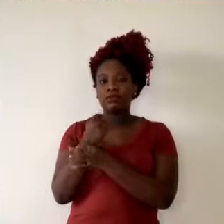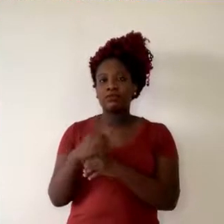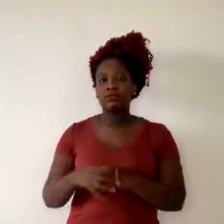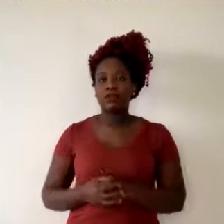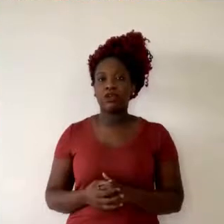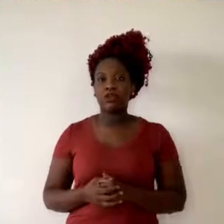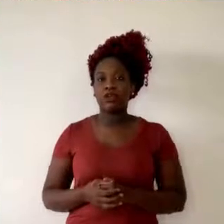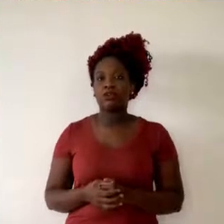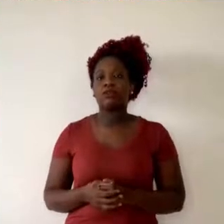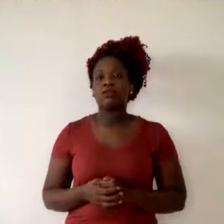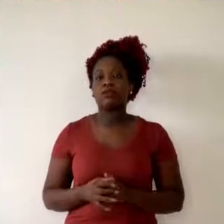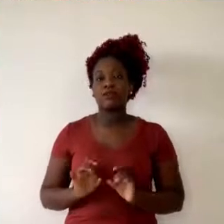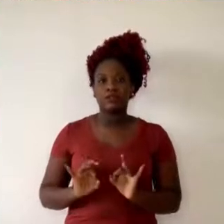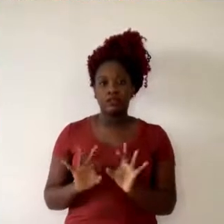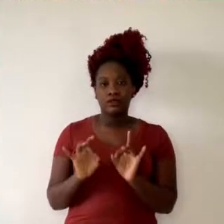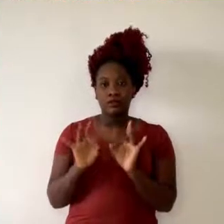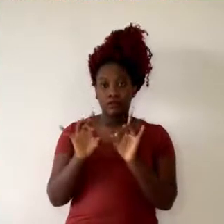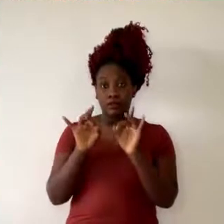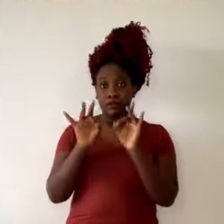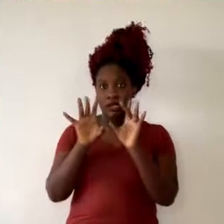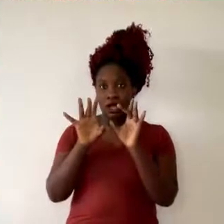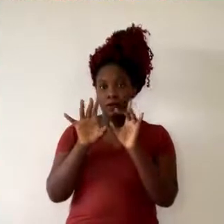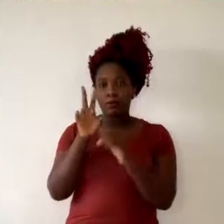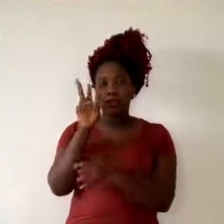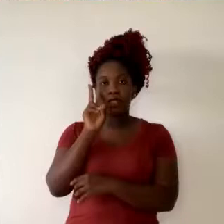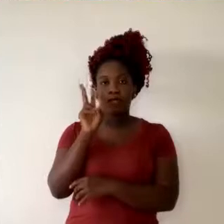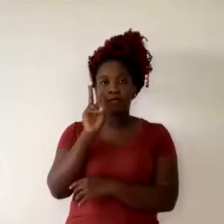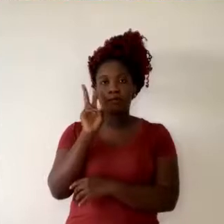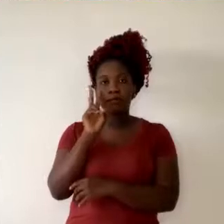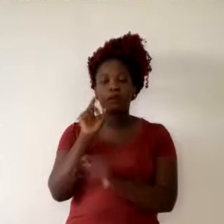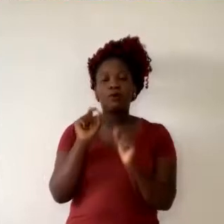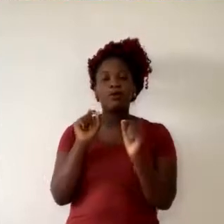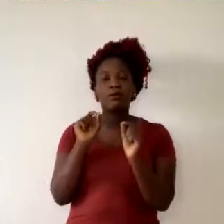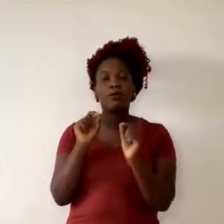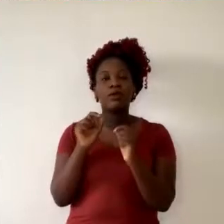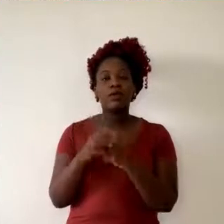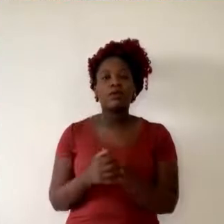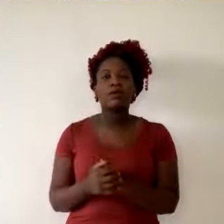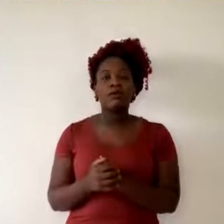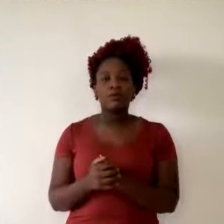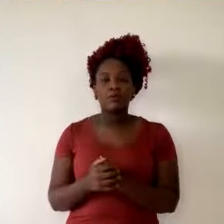these rights. And in particular, I would like to evince the